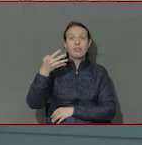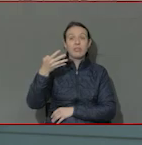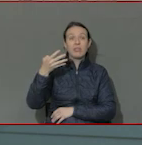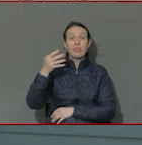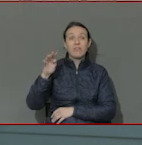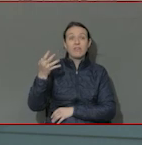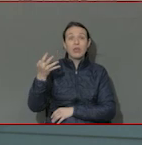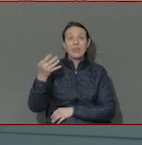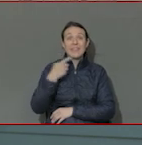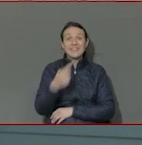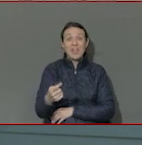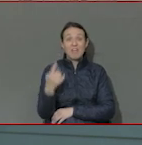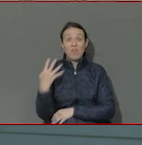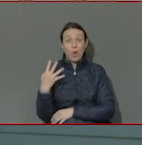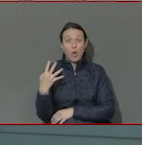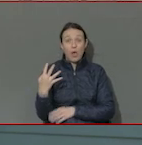They said 4.